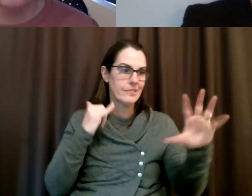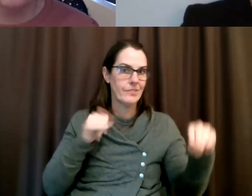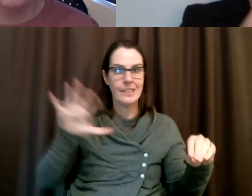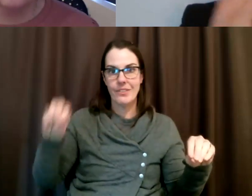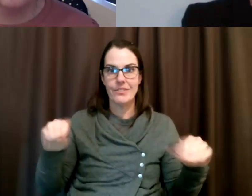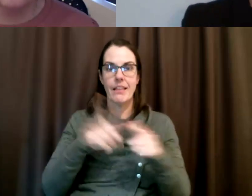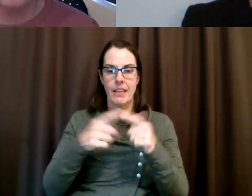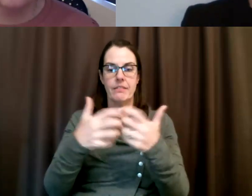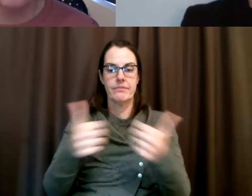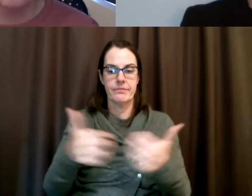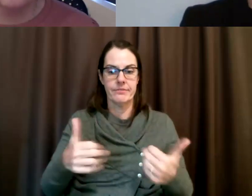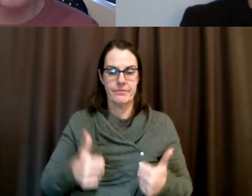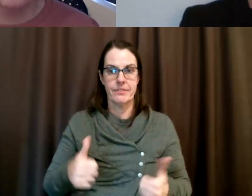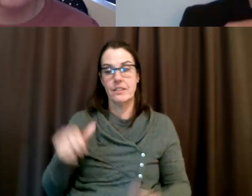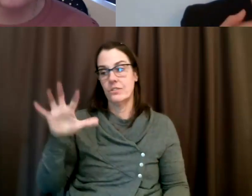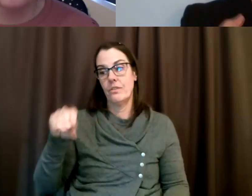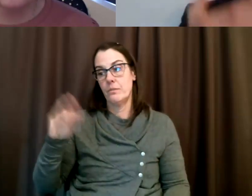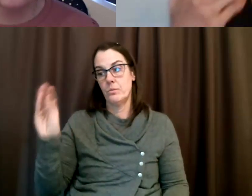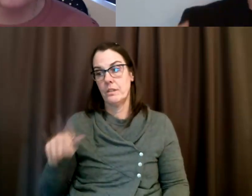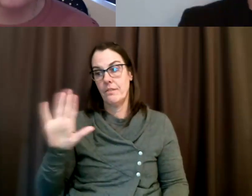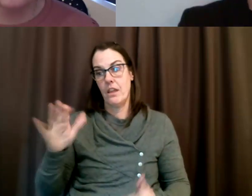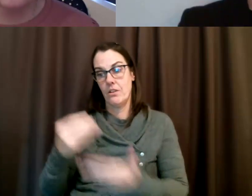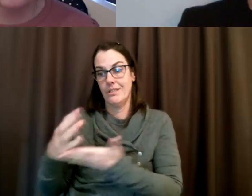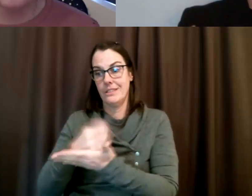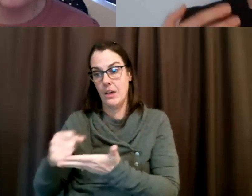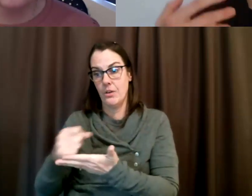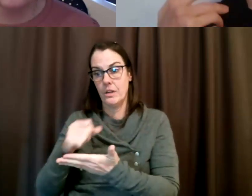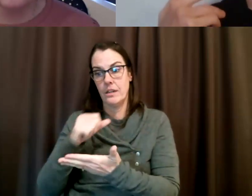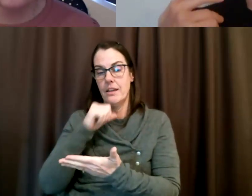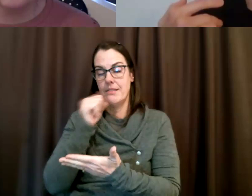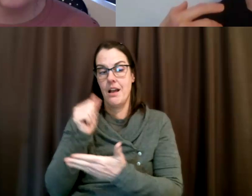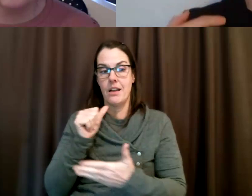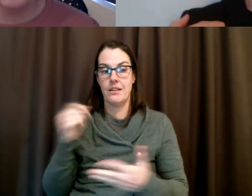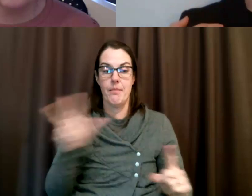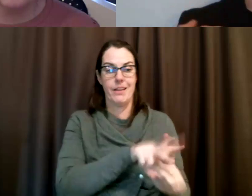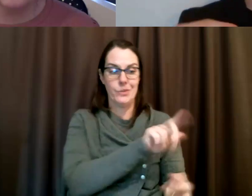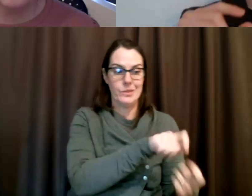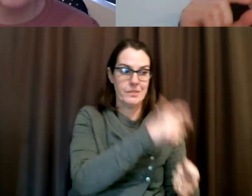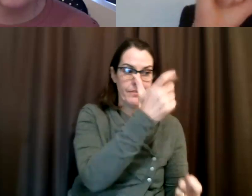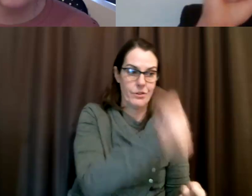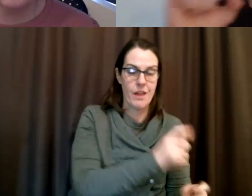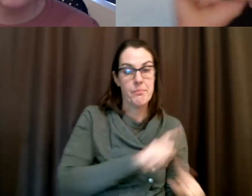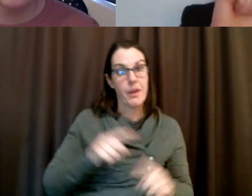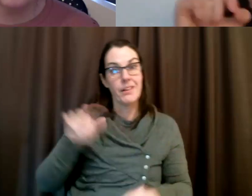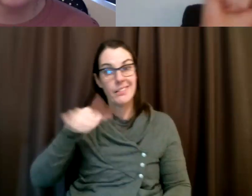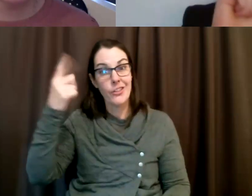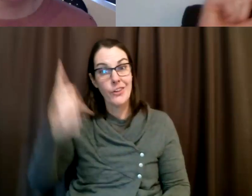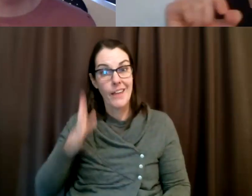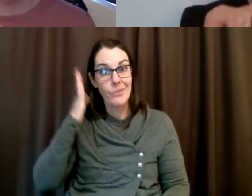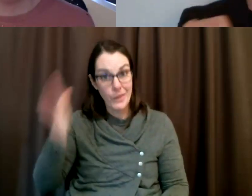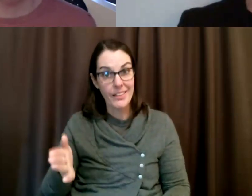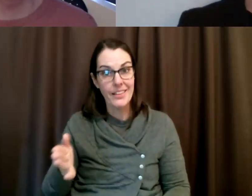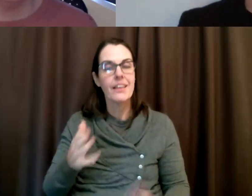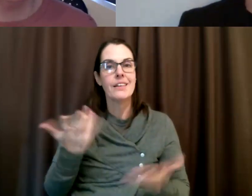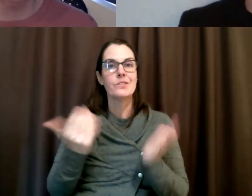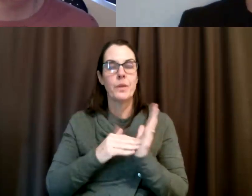their salary will not go to any particular grant, but half will. And so we're going to break down